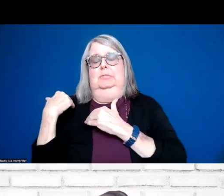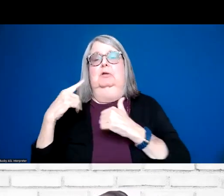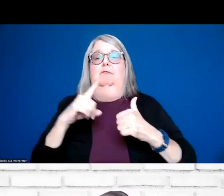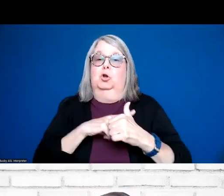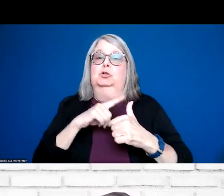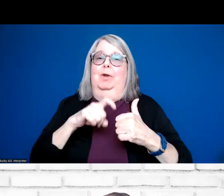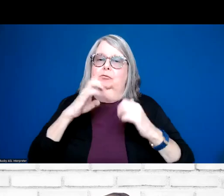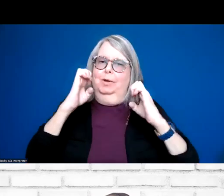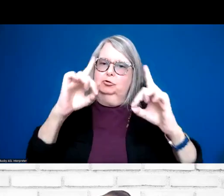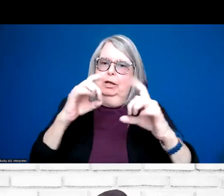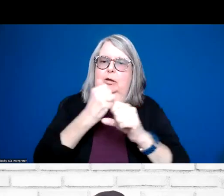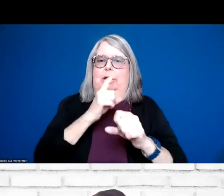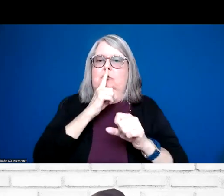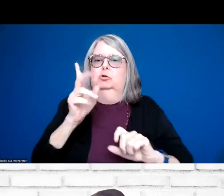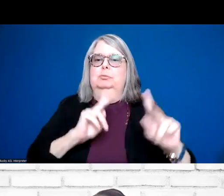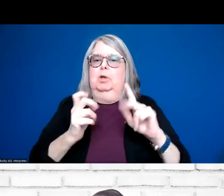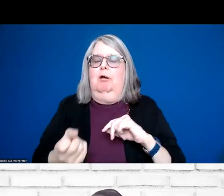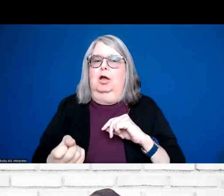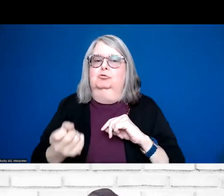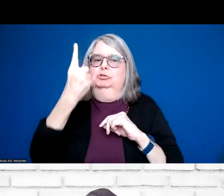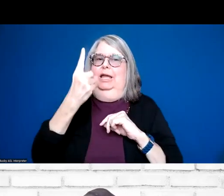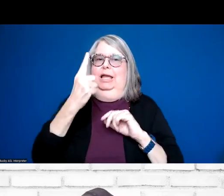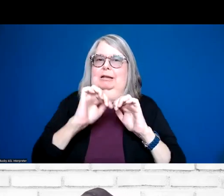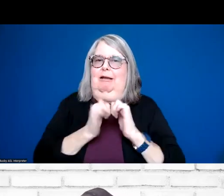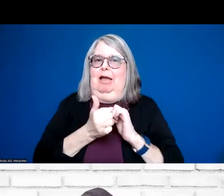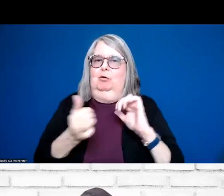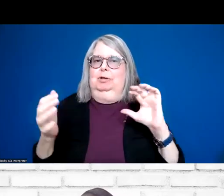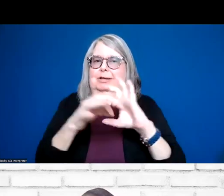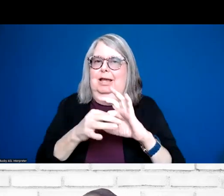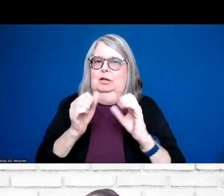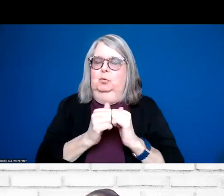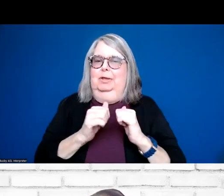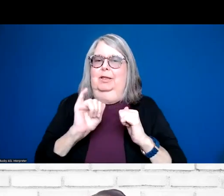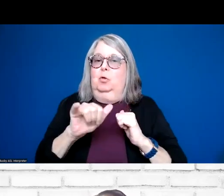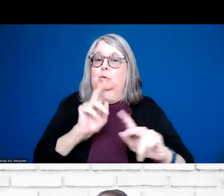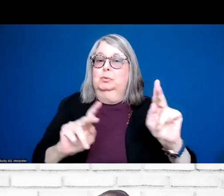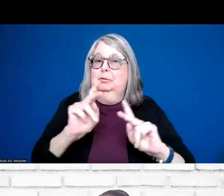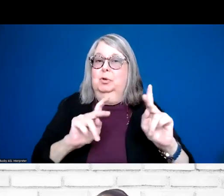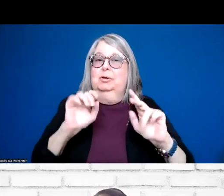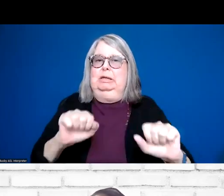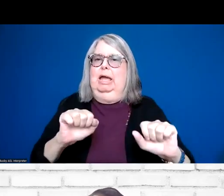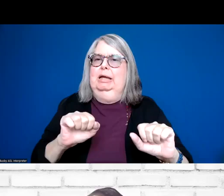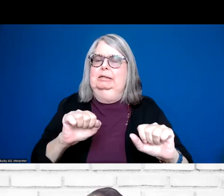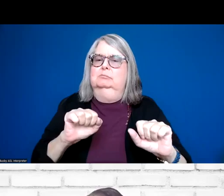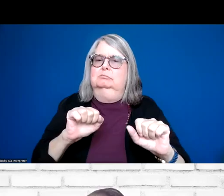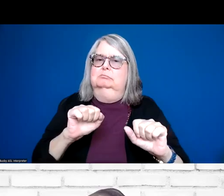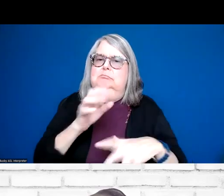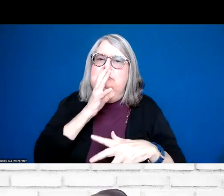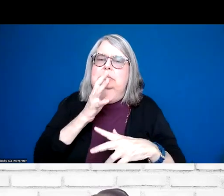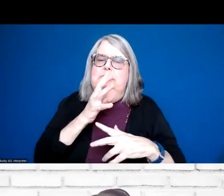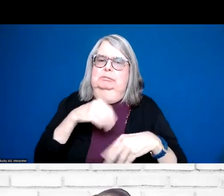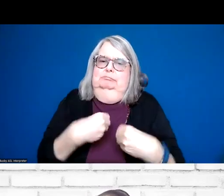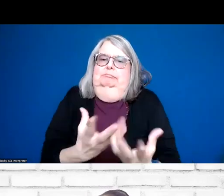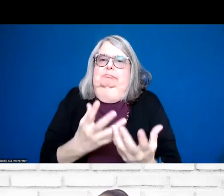We have to make sure that individuals understand how to connect with these demographics so that they can seek and receive the help that they so